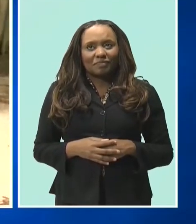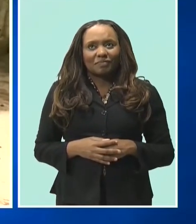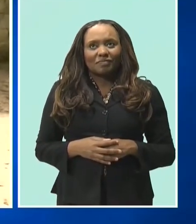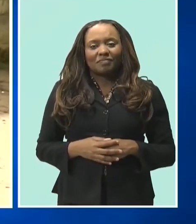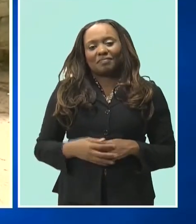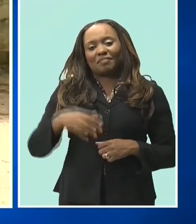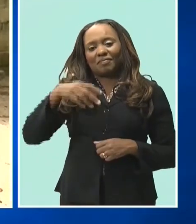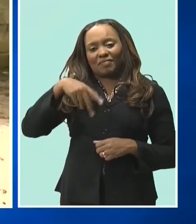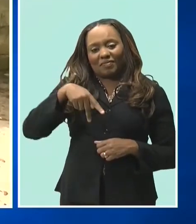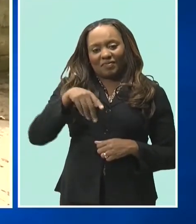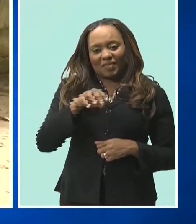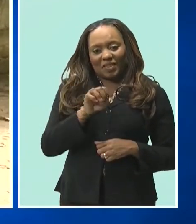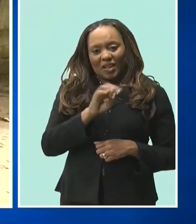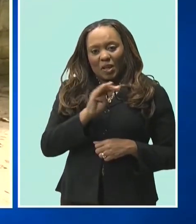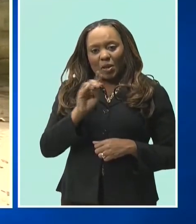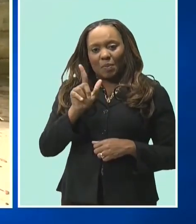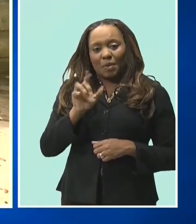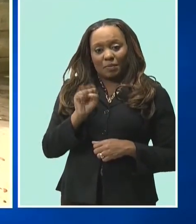Pebbles,